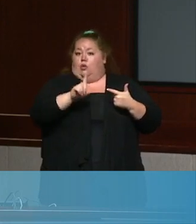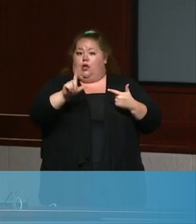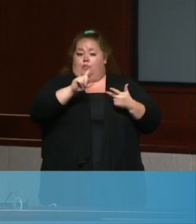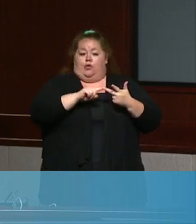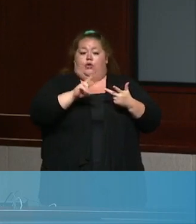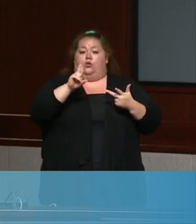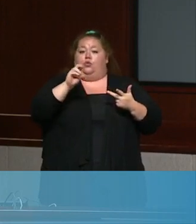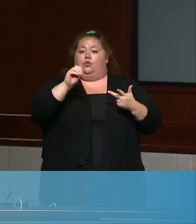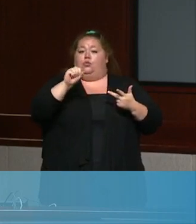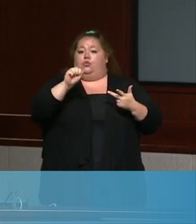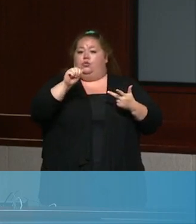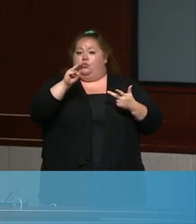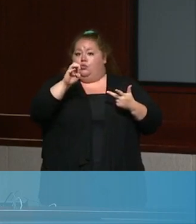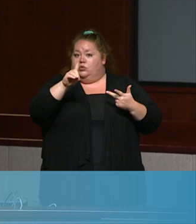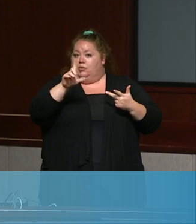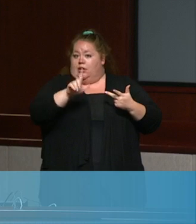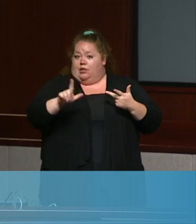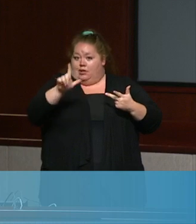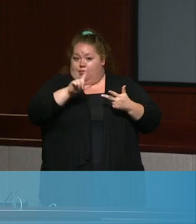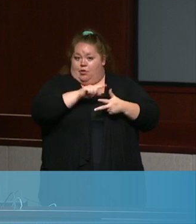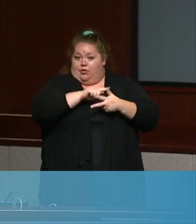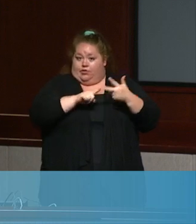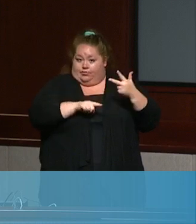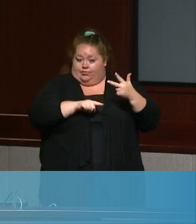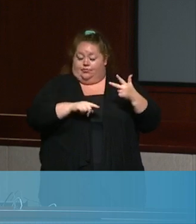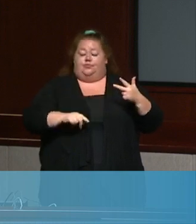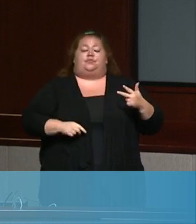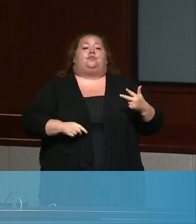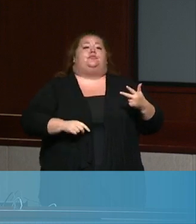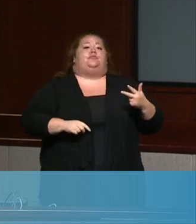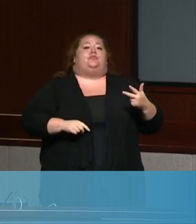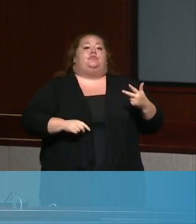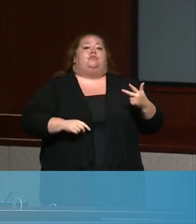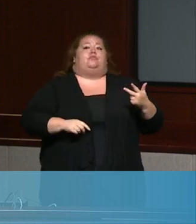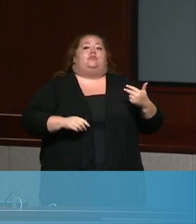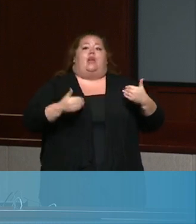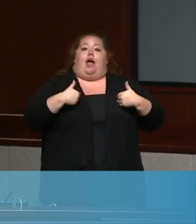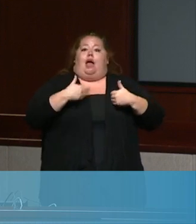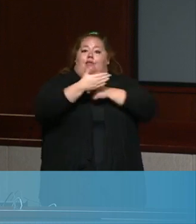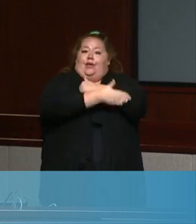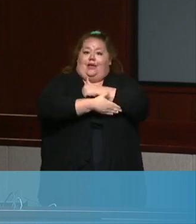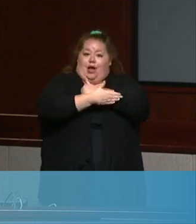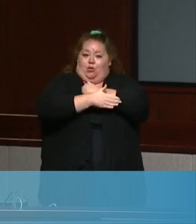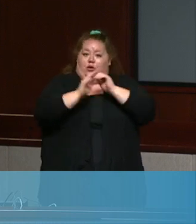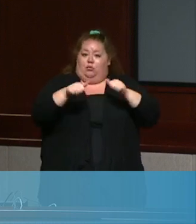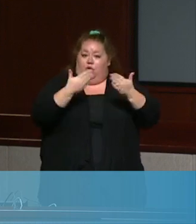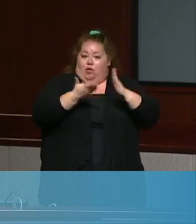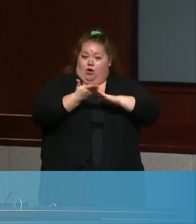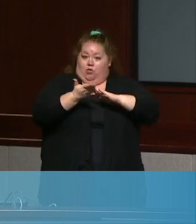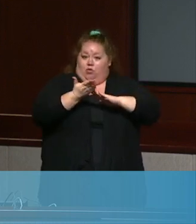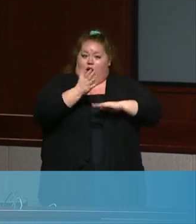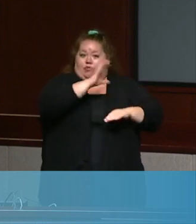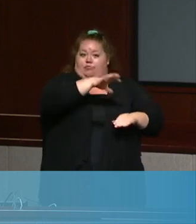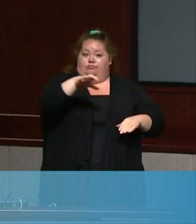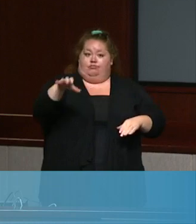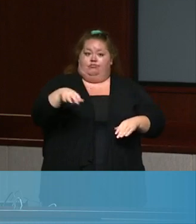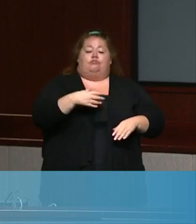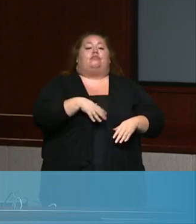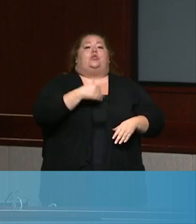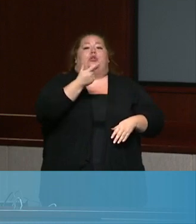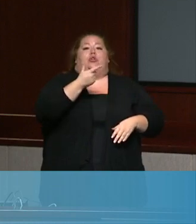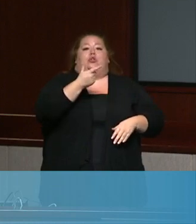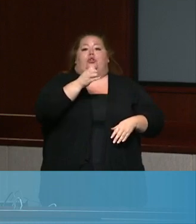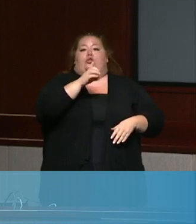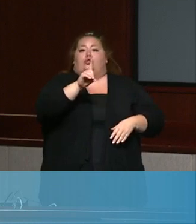Rosamond Library. We encourage you to use those if you're in that area. There are also county-provided sites available at the Good Samaritan Hospital